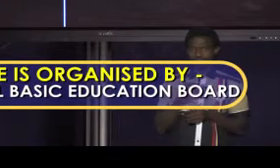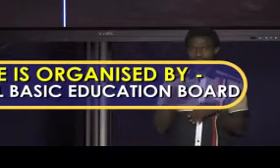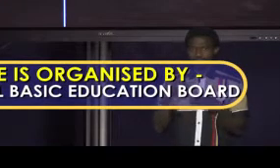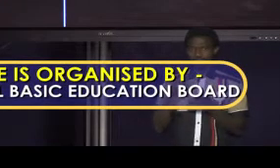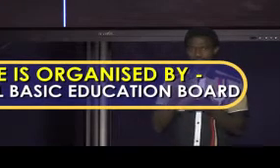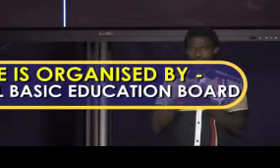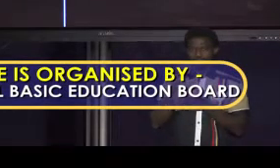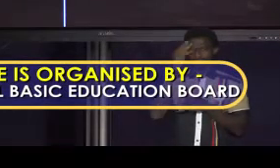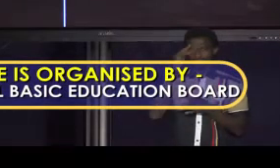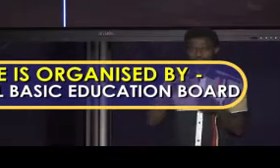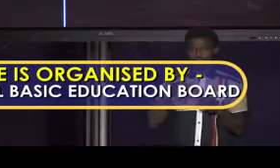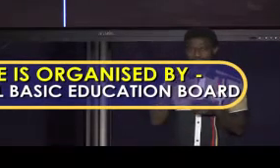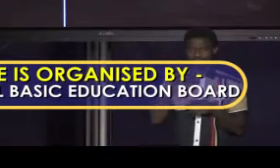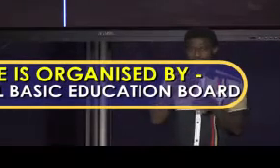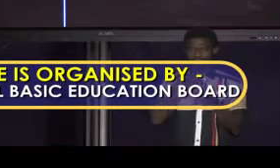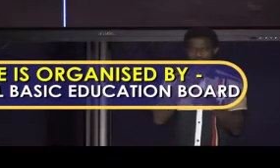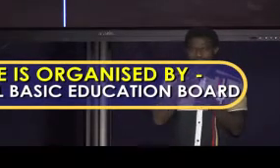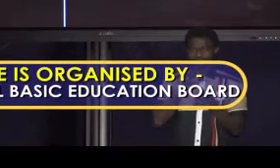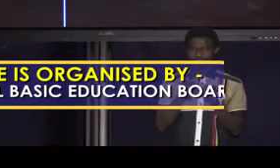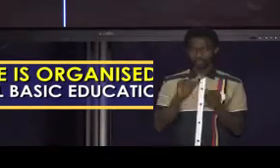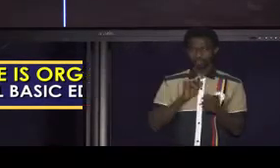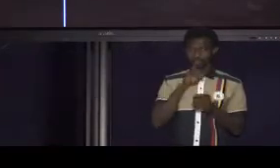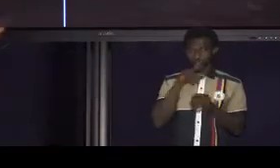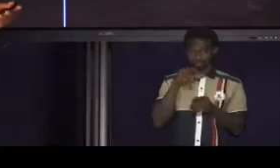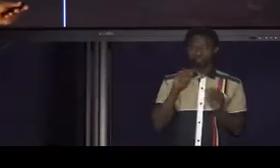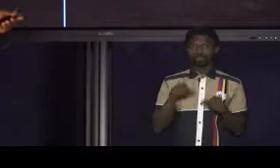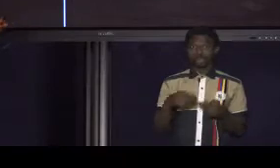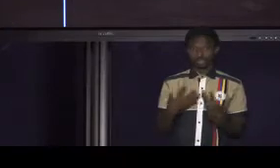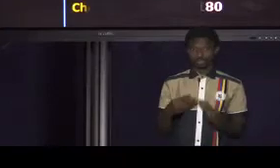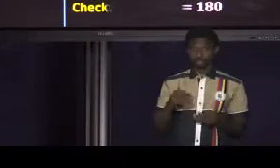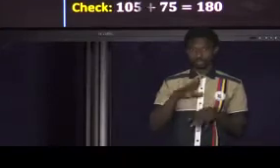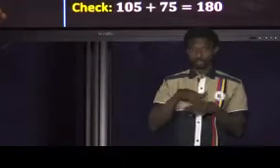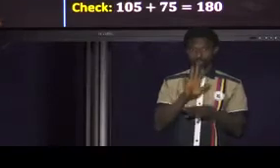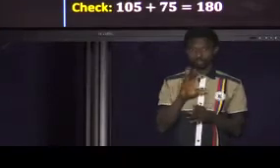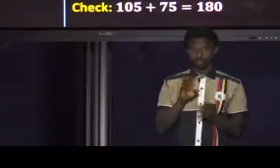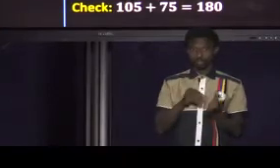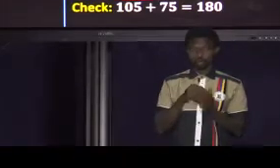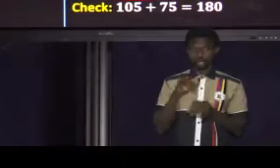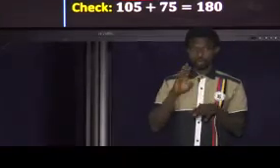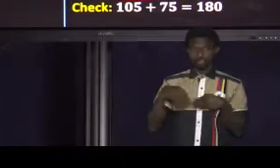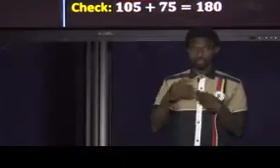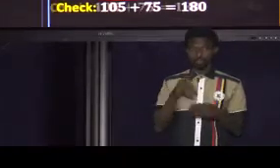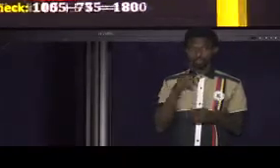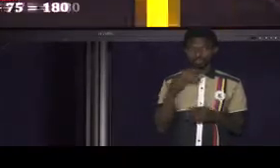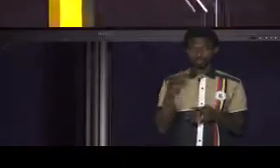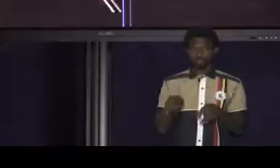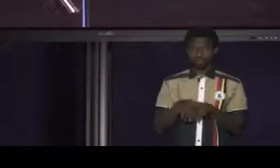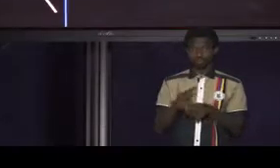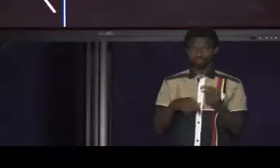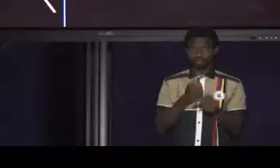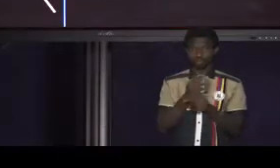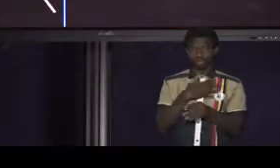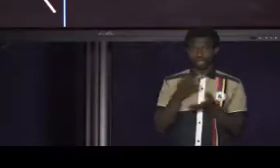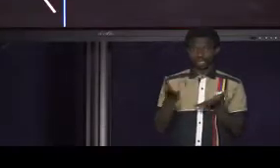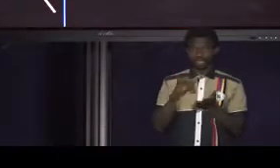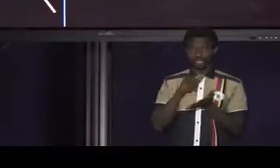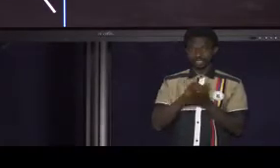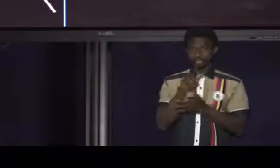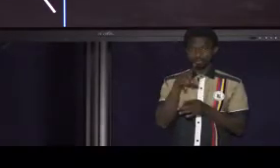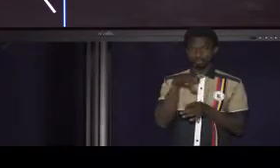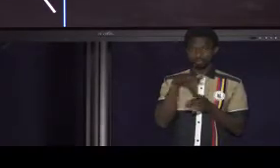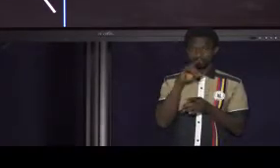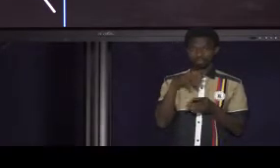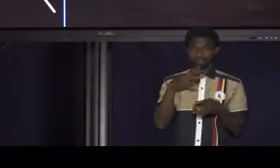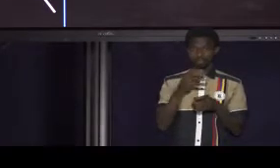the interior angle. Now, I'm sure you can solve this on your own, and that is why I'm going to give you one of the same type. Now, here is